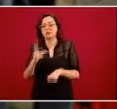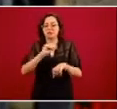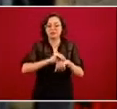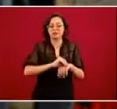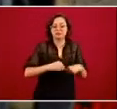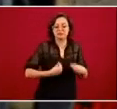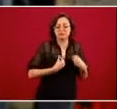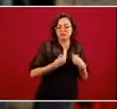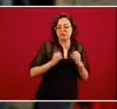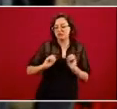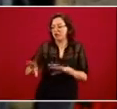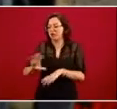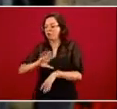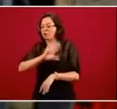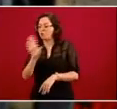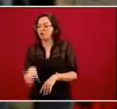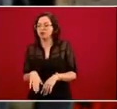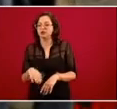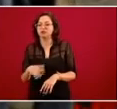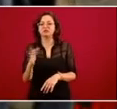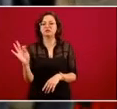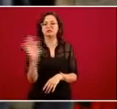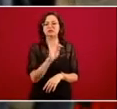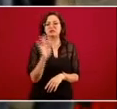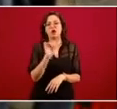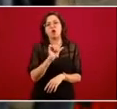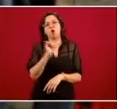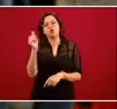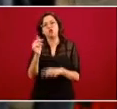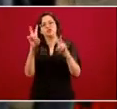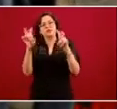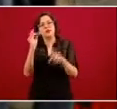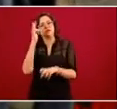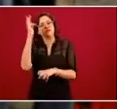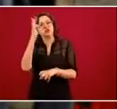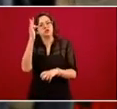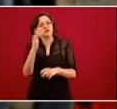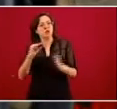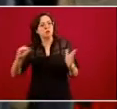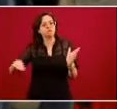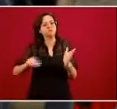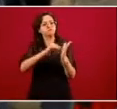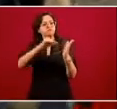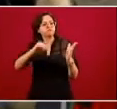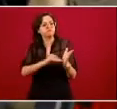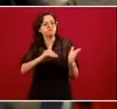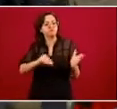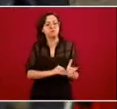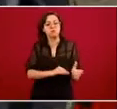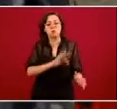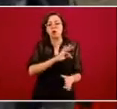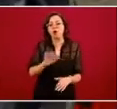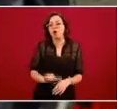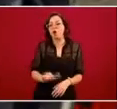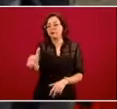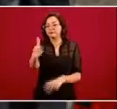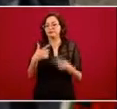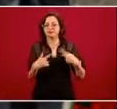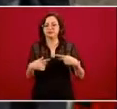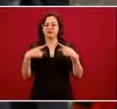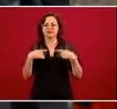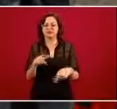I want to say that it seems like it relies on a biopolitical concept,